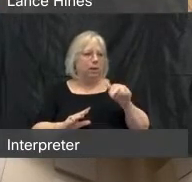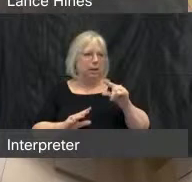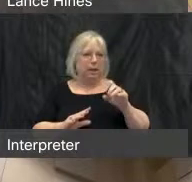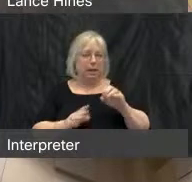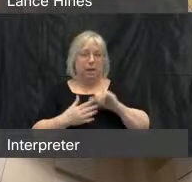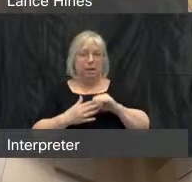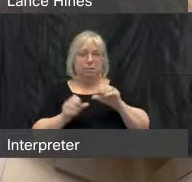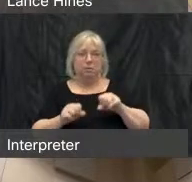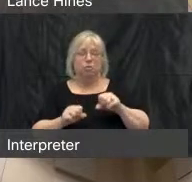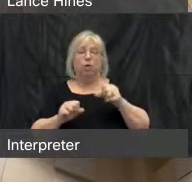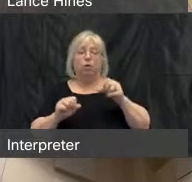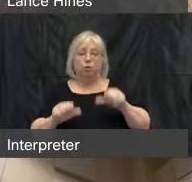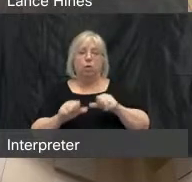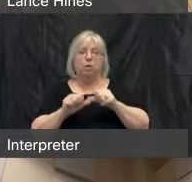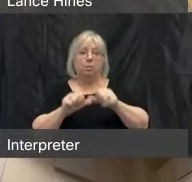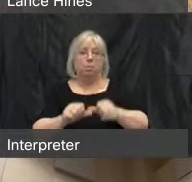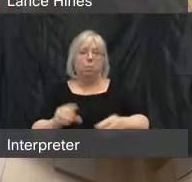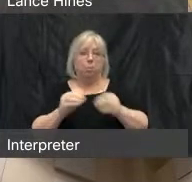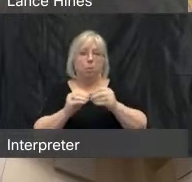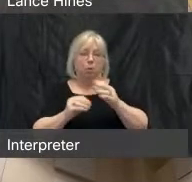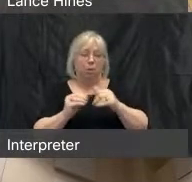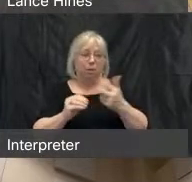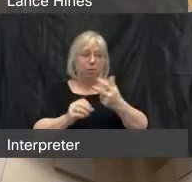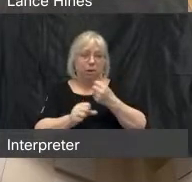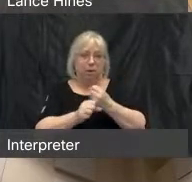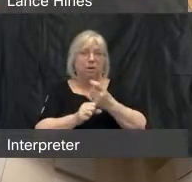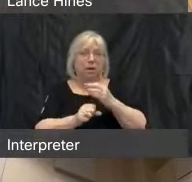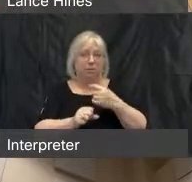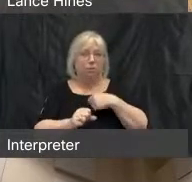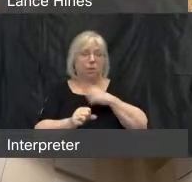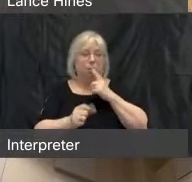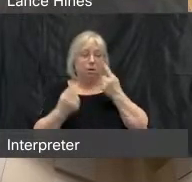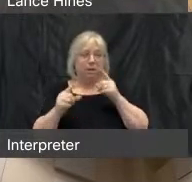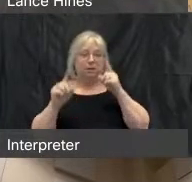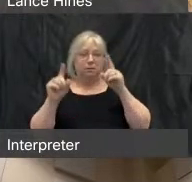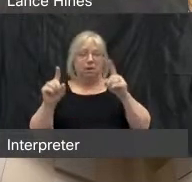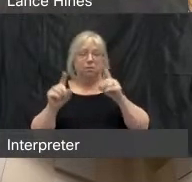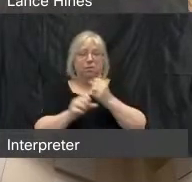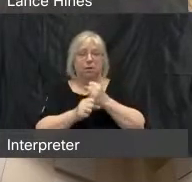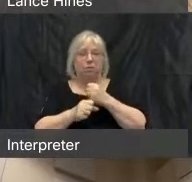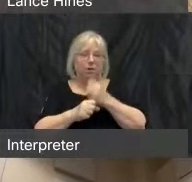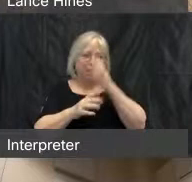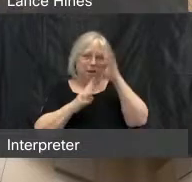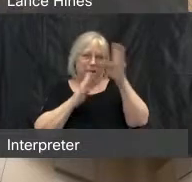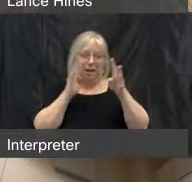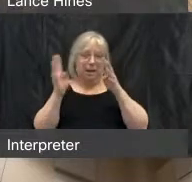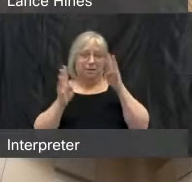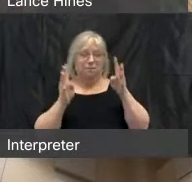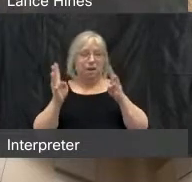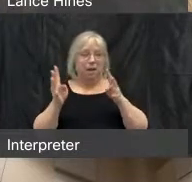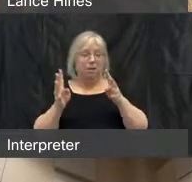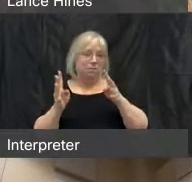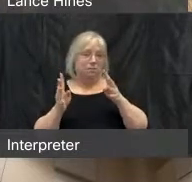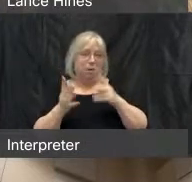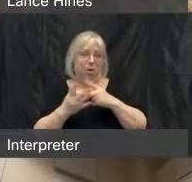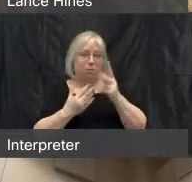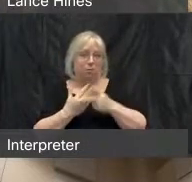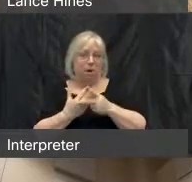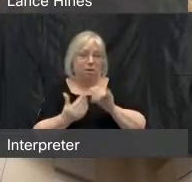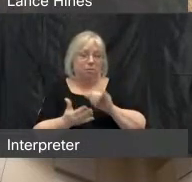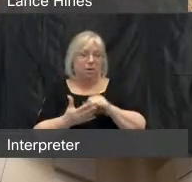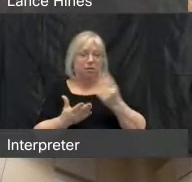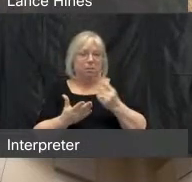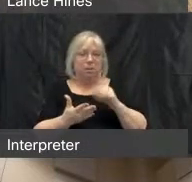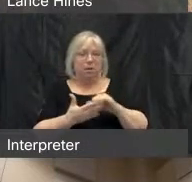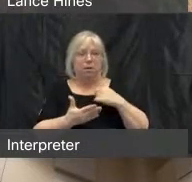potentially be more than 3 years. If in fact we are successful and creative and innovative, it could be something that